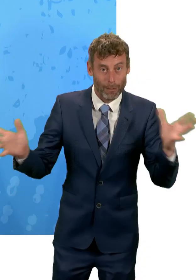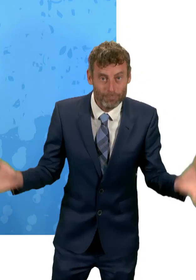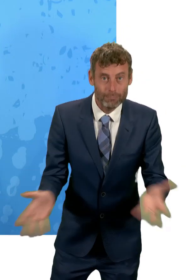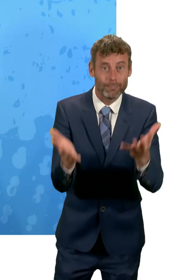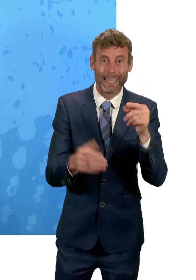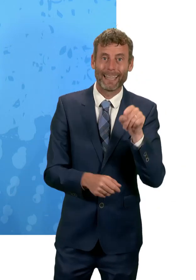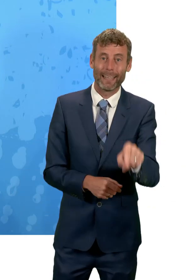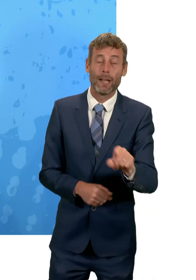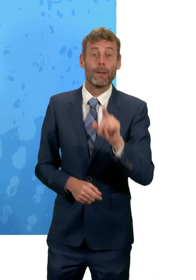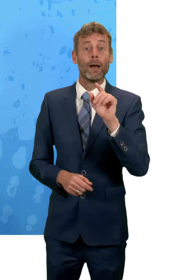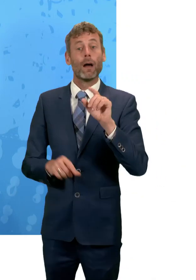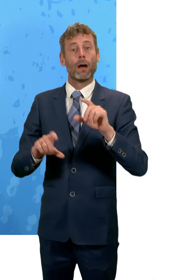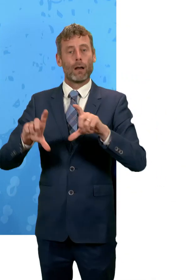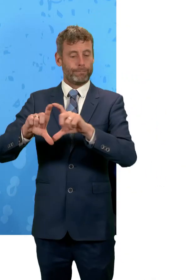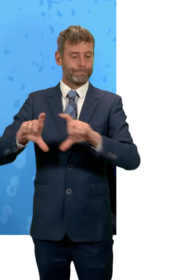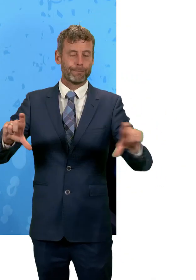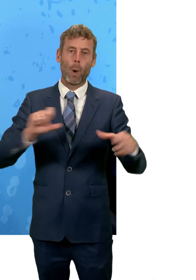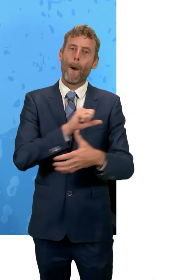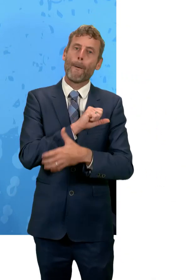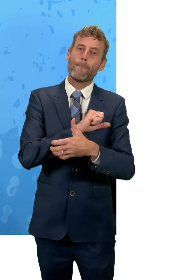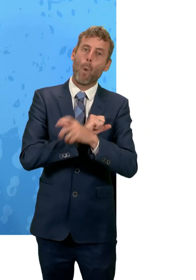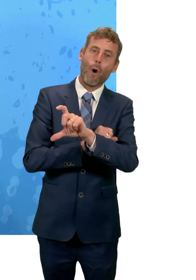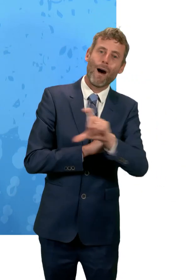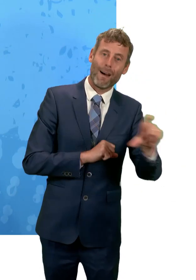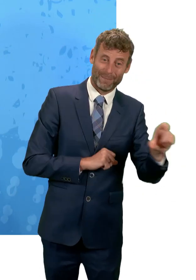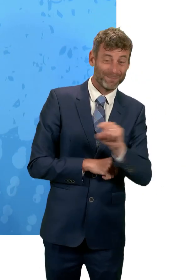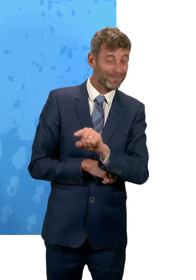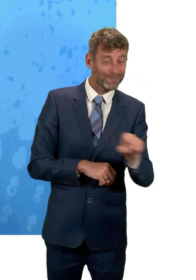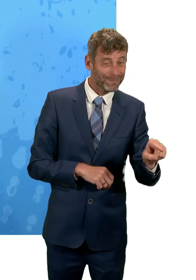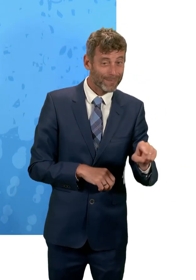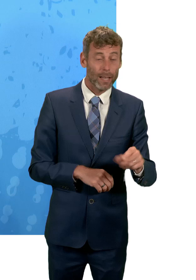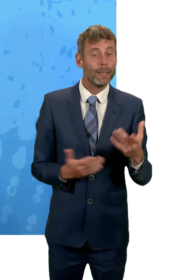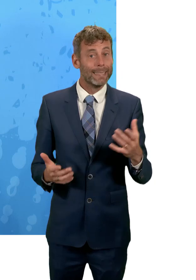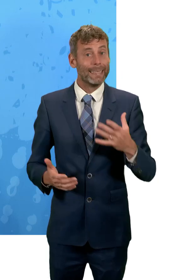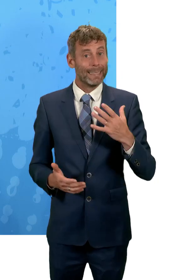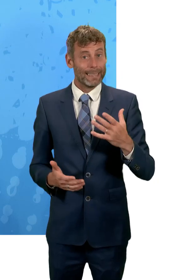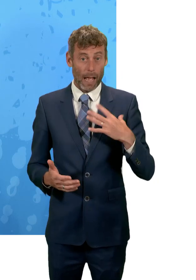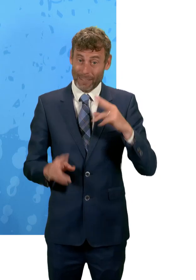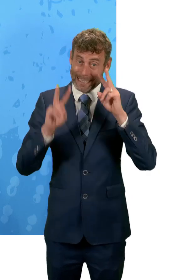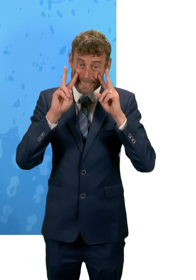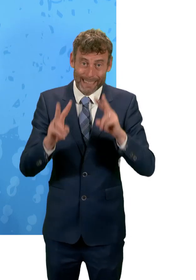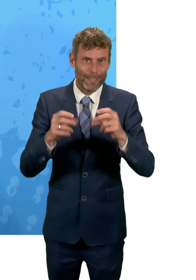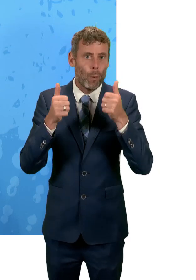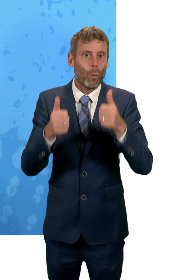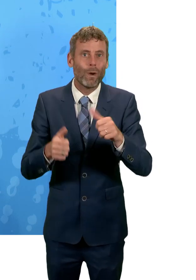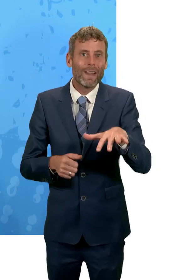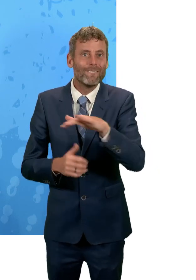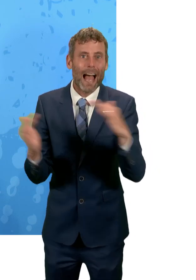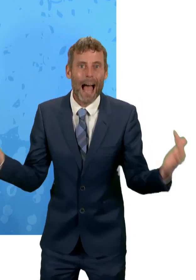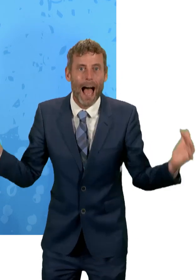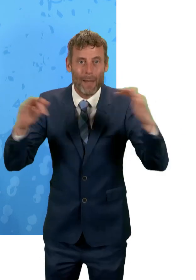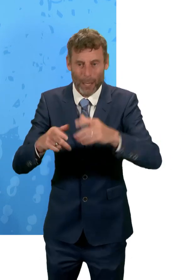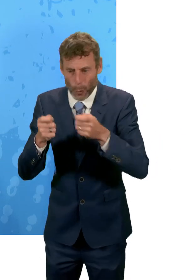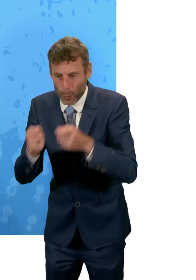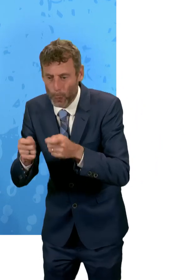poorer demographic. I've seen some great events where you've got families cooking, you've got kids during the summer cooking with their